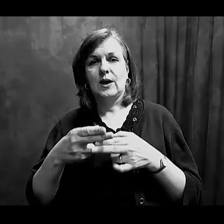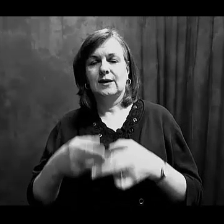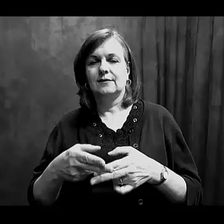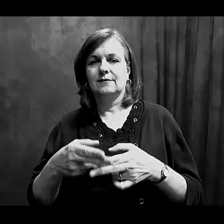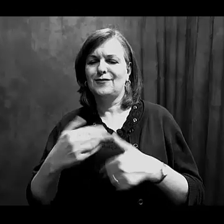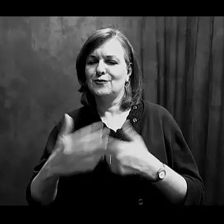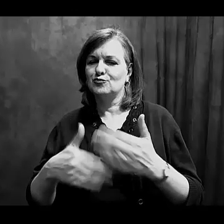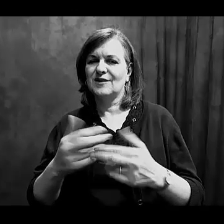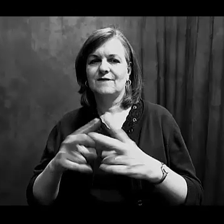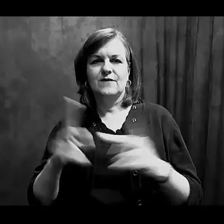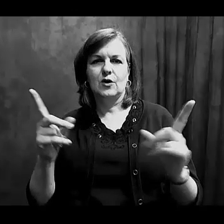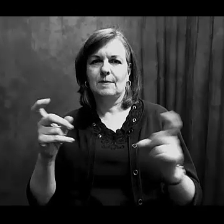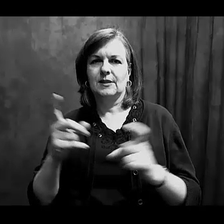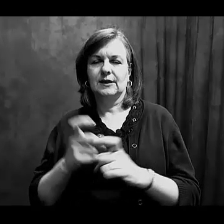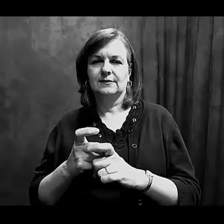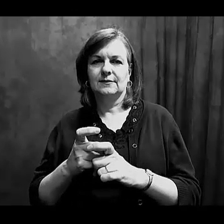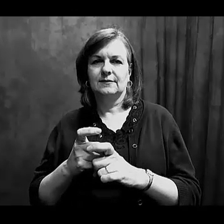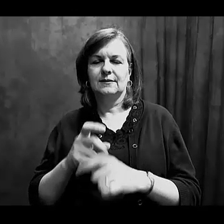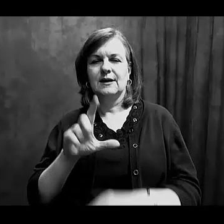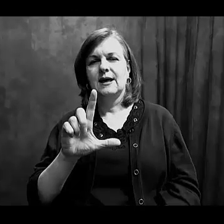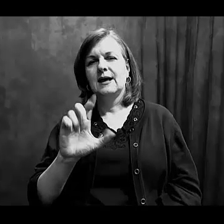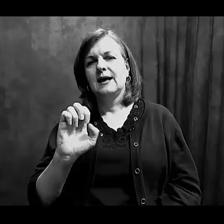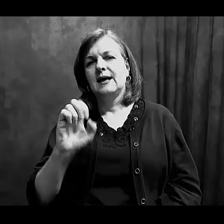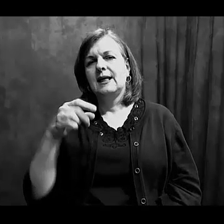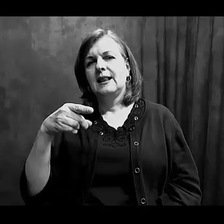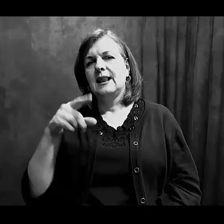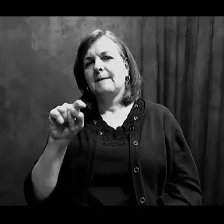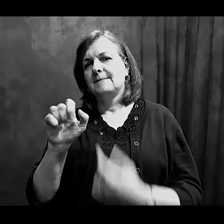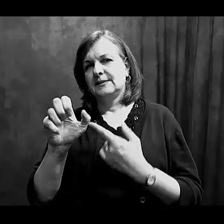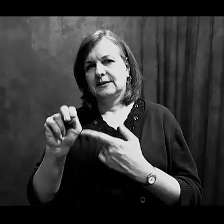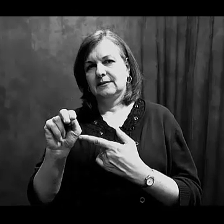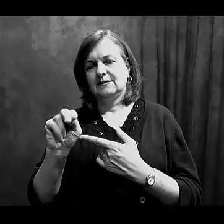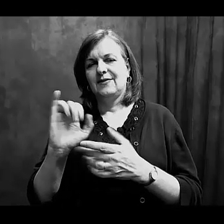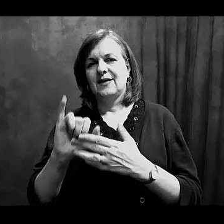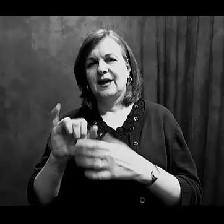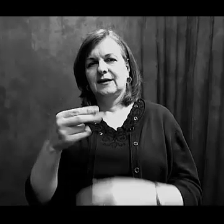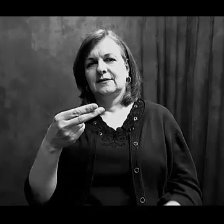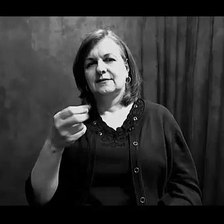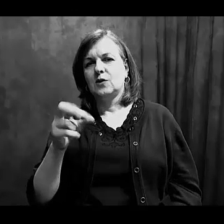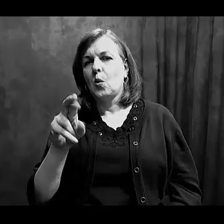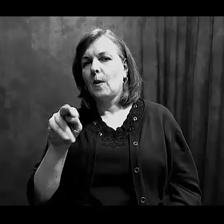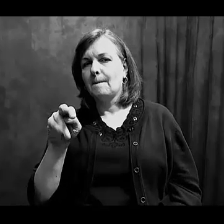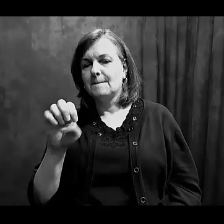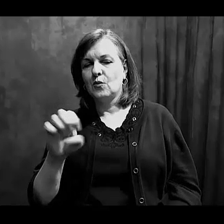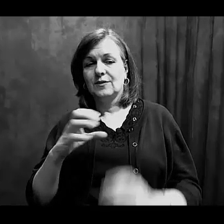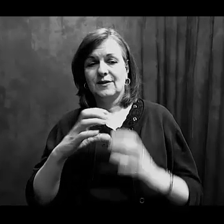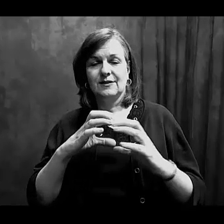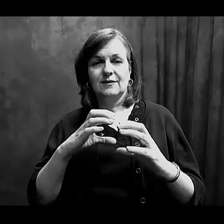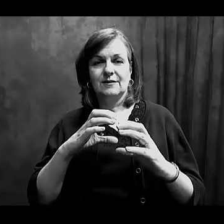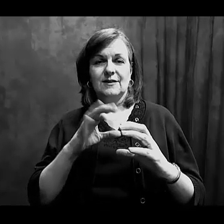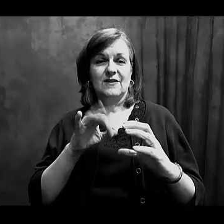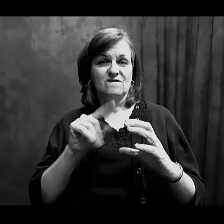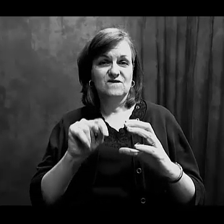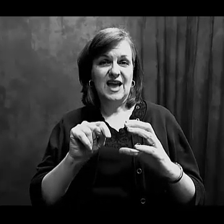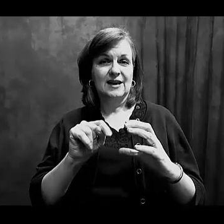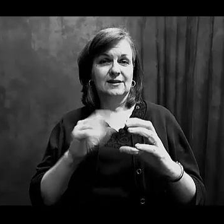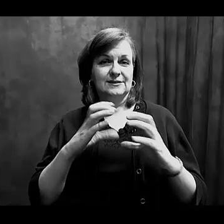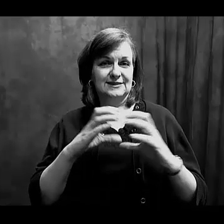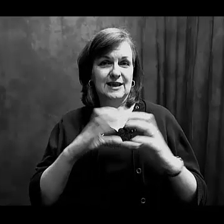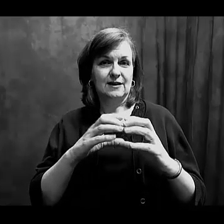cardiac conditions, and so on, this is a huge concern. Now, when we think about actual weight